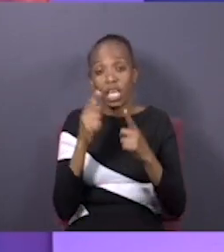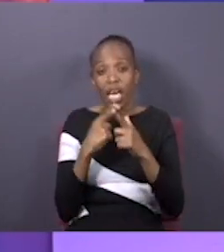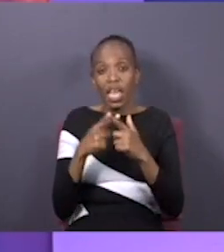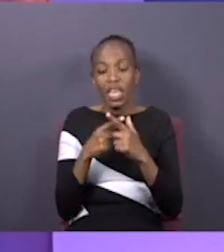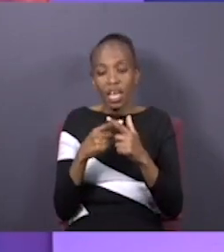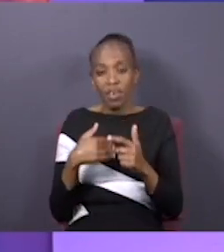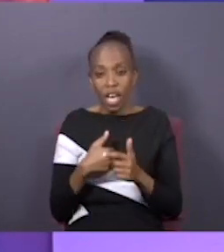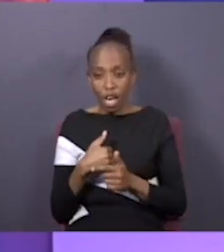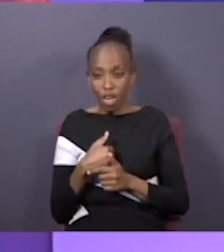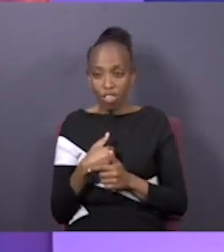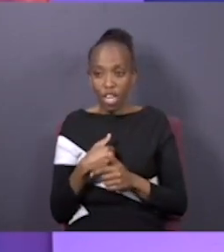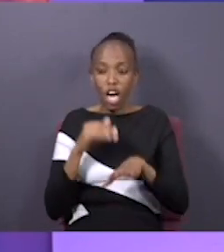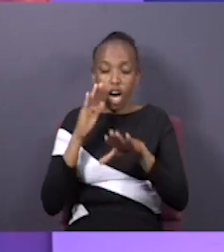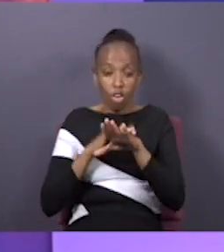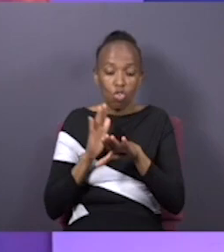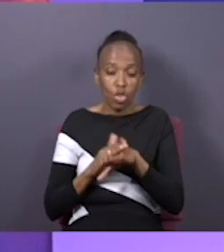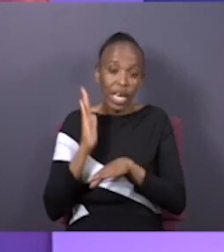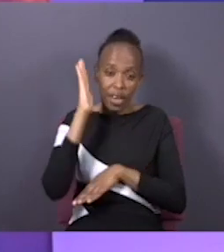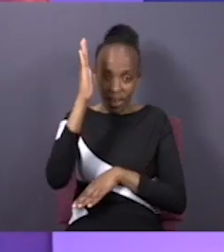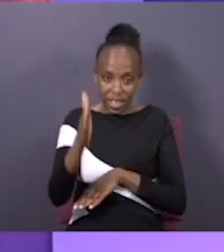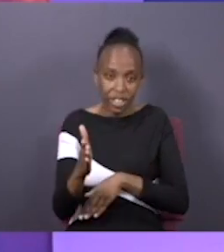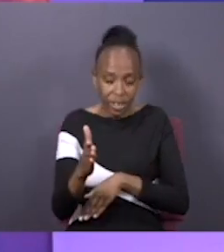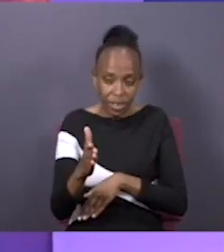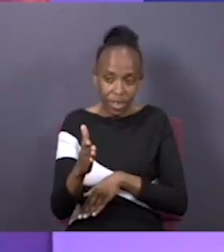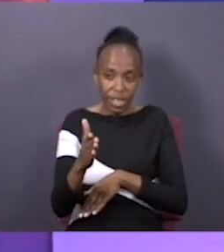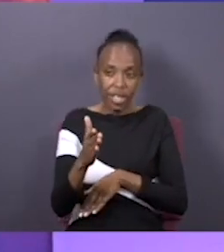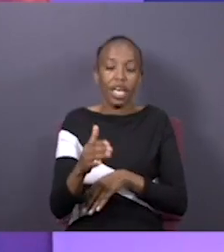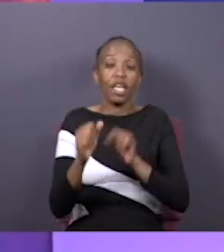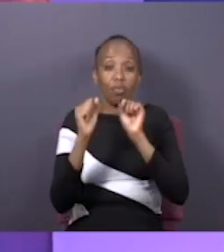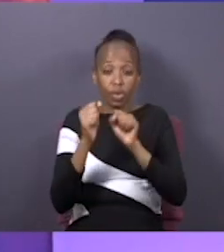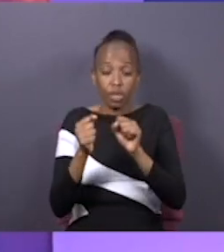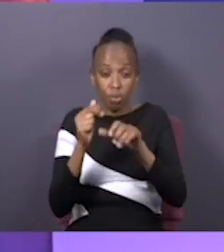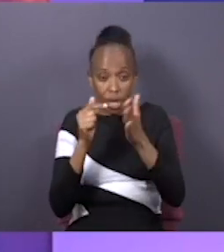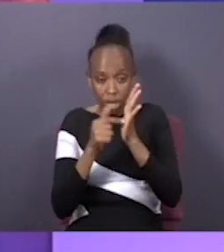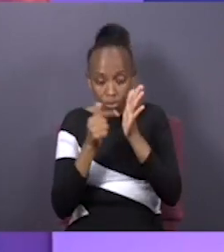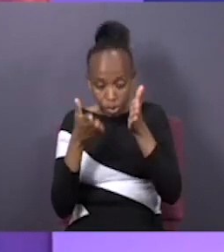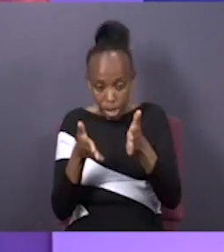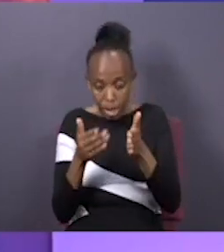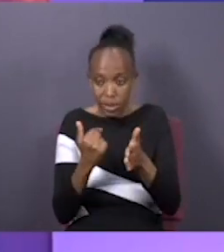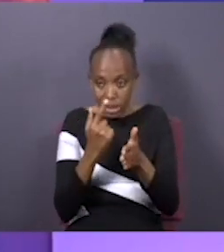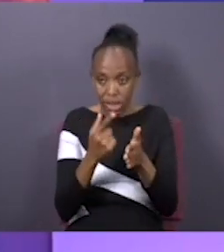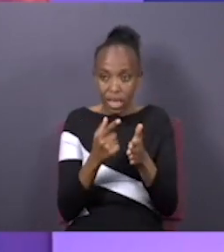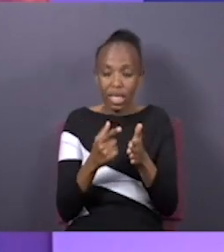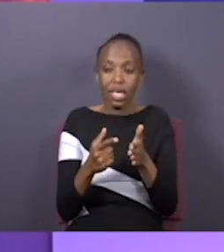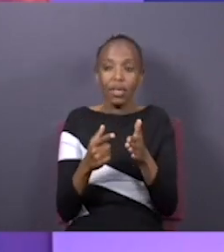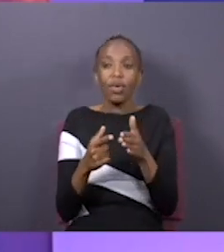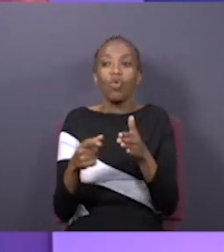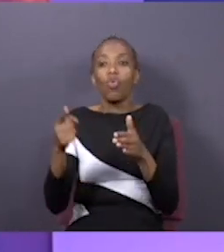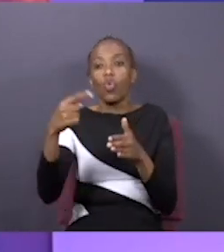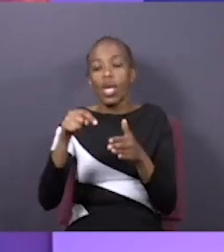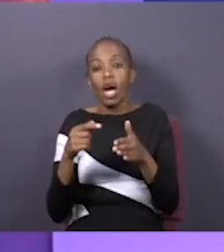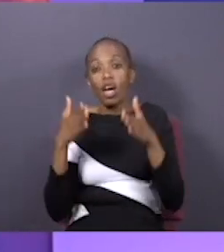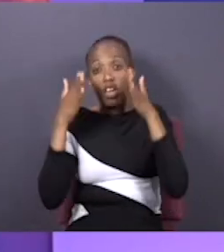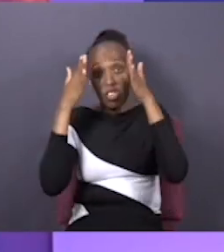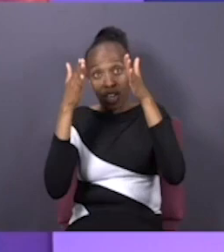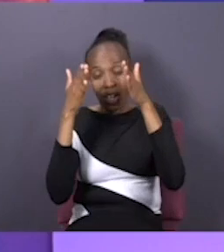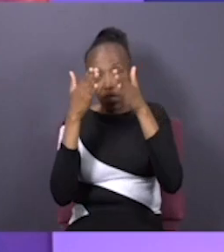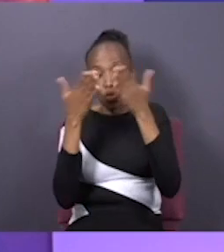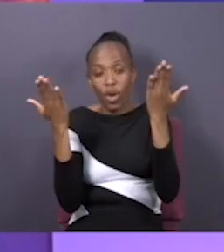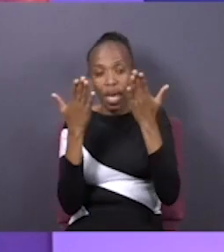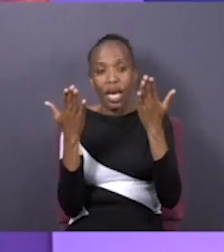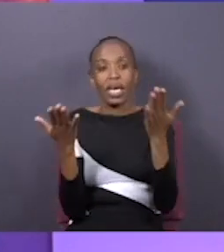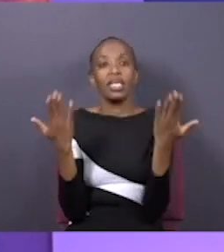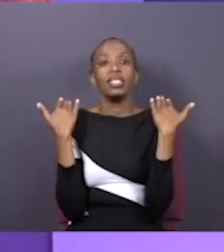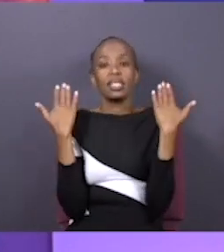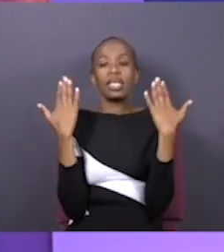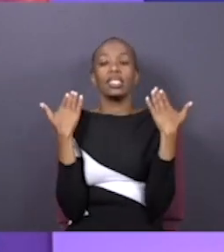then we will have a good direction. And may I at this point say that ultimately we are headed towards